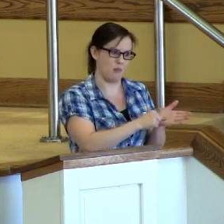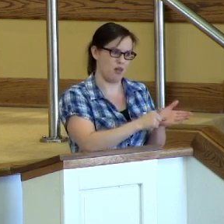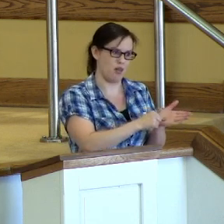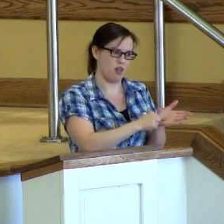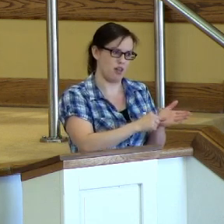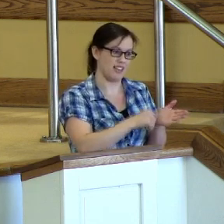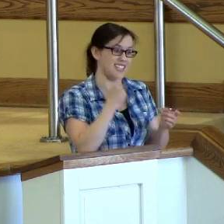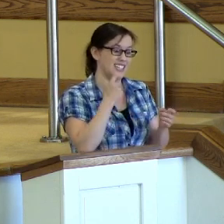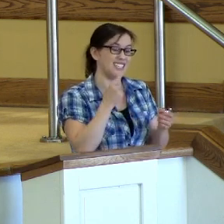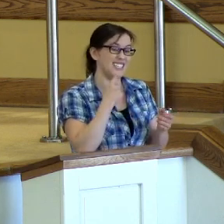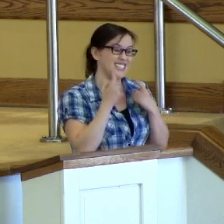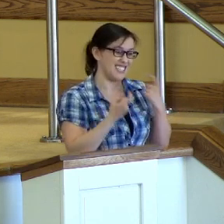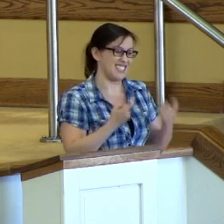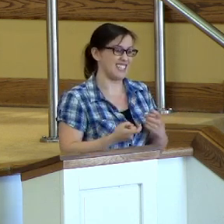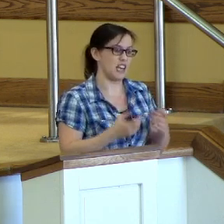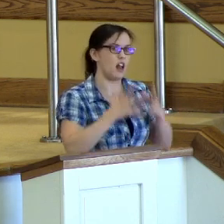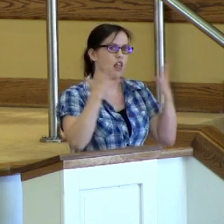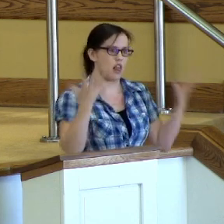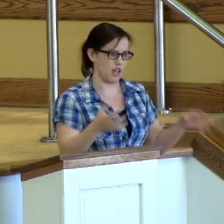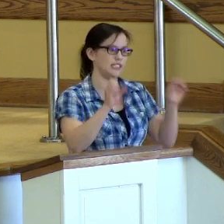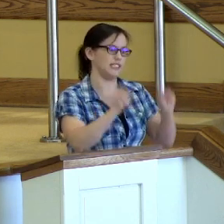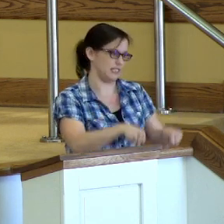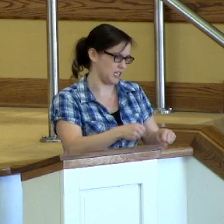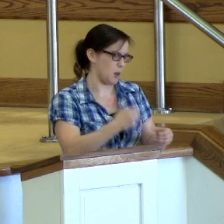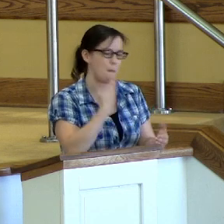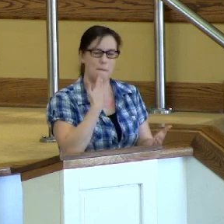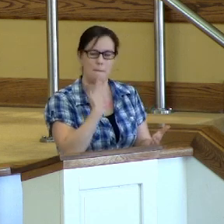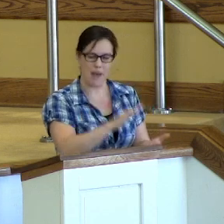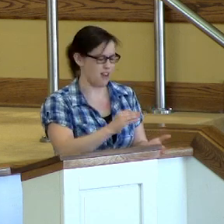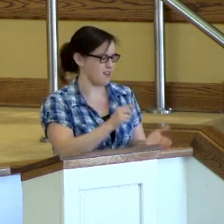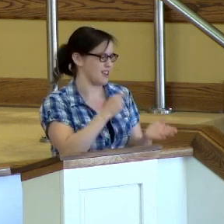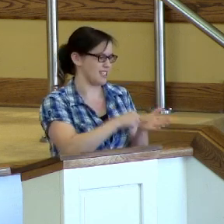mean, he made the people of Israel to sin. And so we see